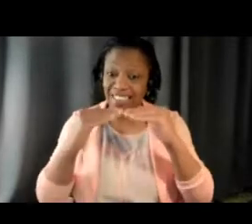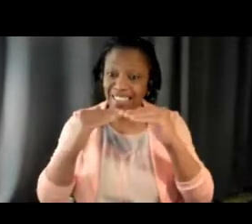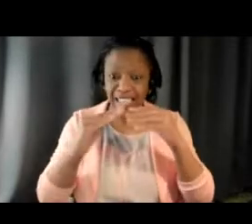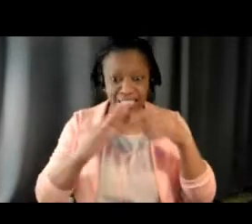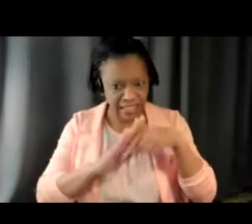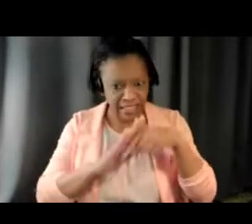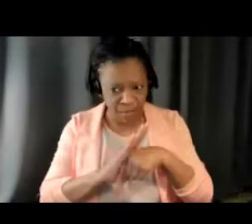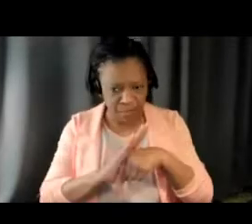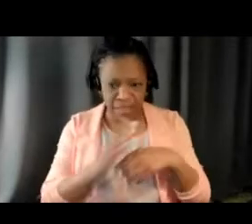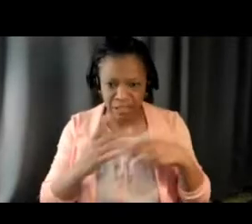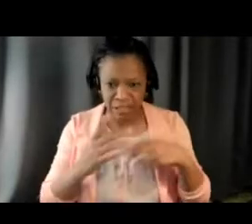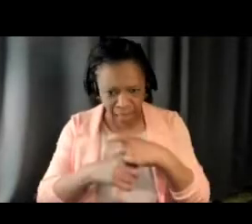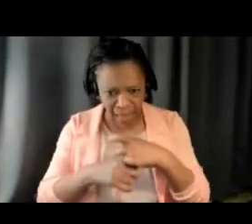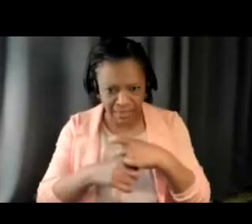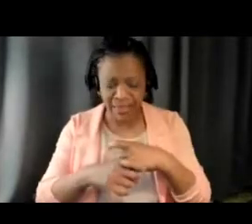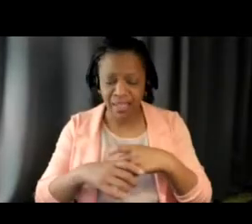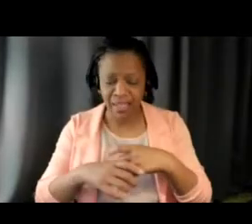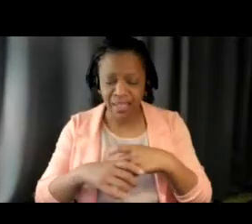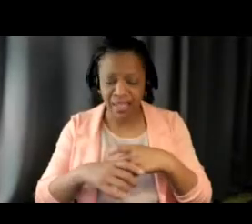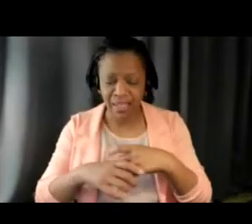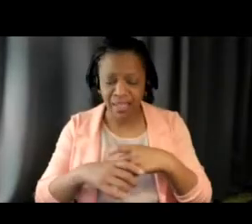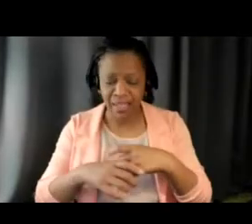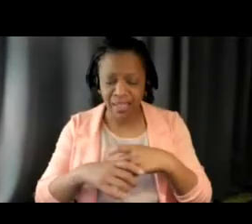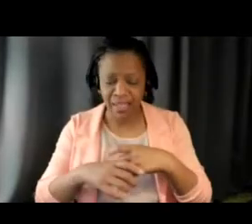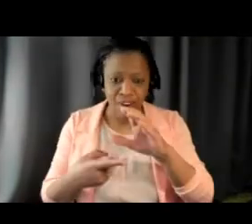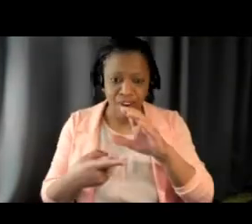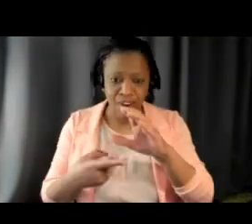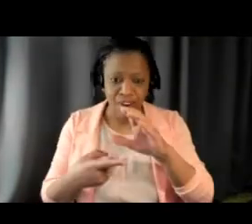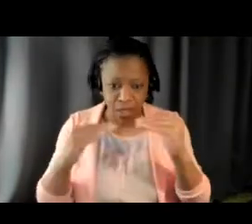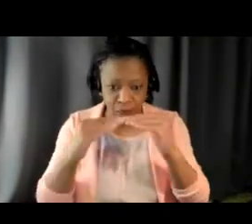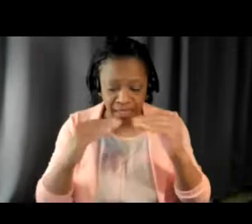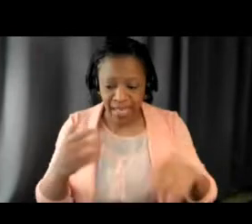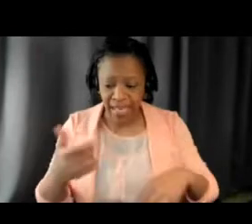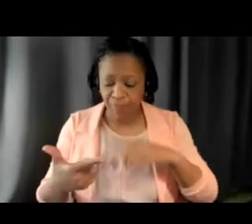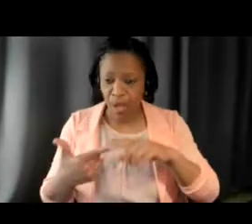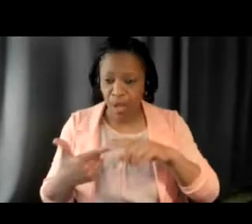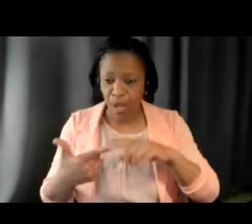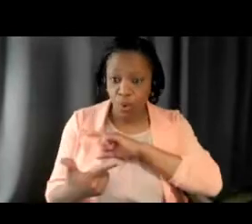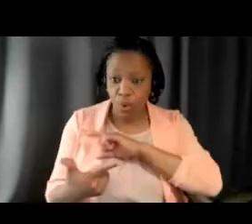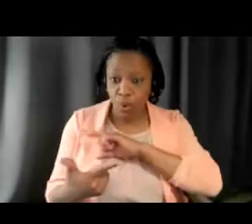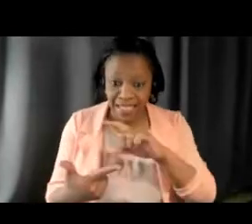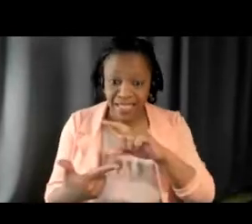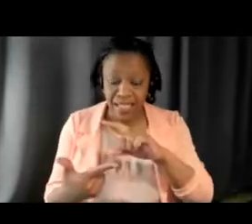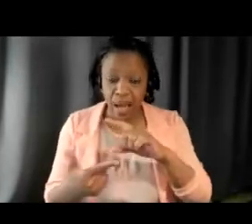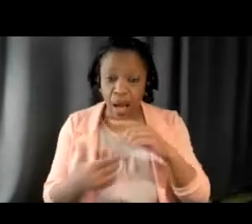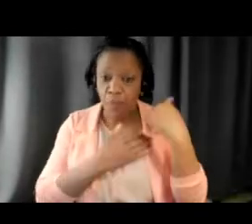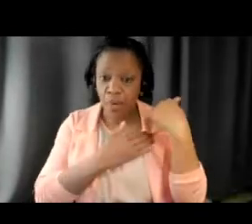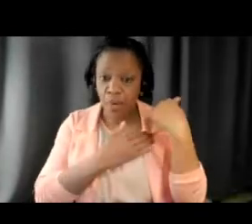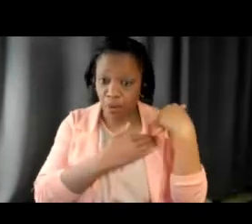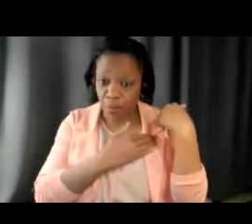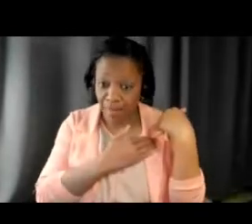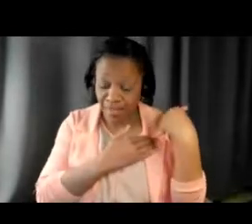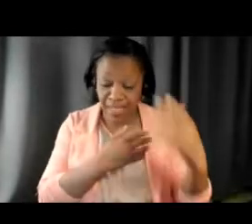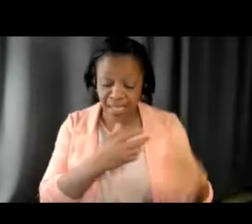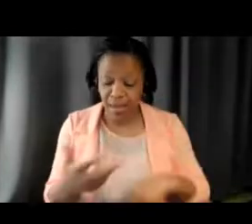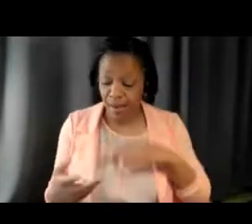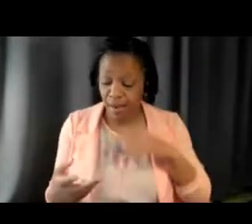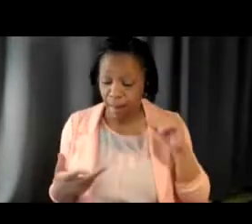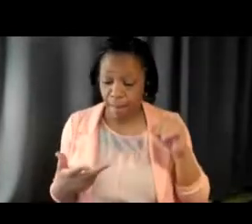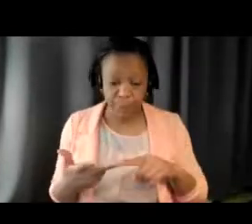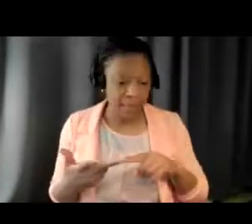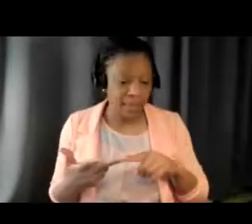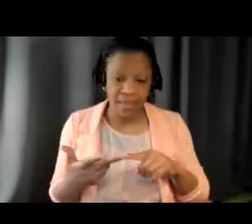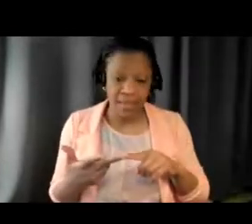we keep our communities safe, how we hold police accountable, which is another part of the realm of the work that IMAN does, is in